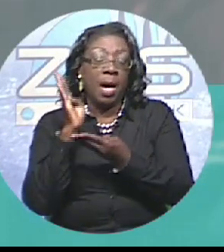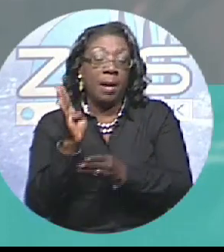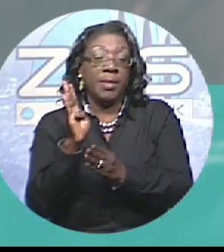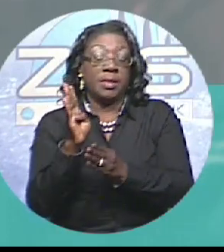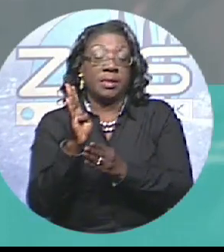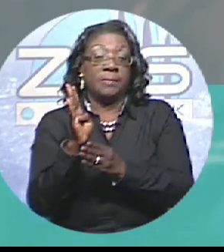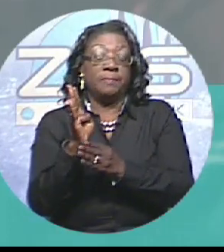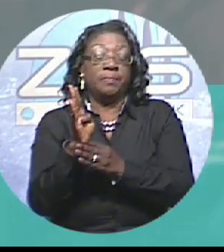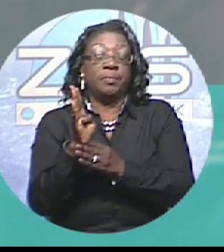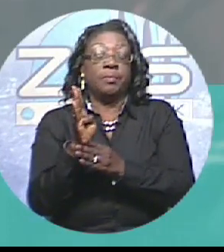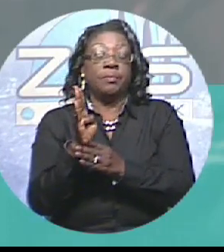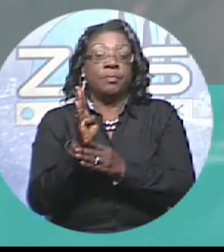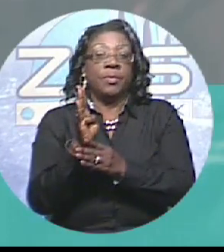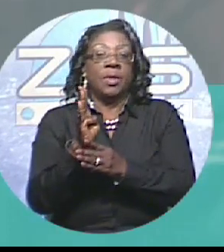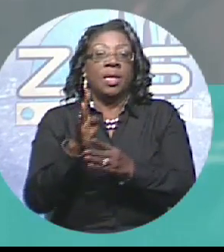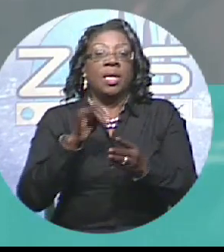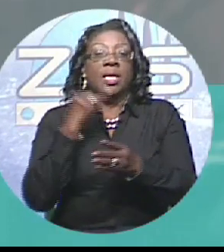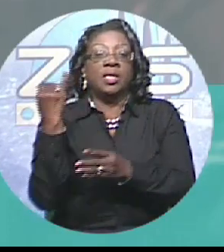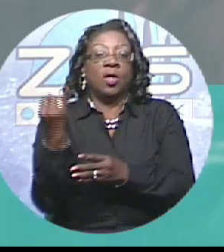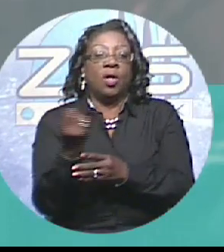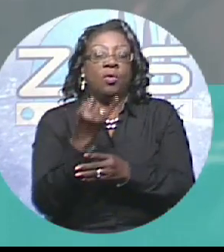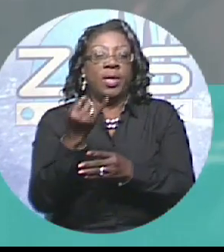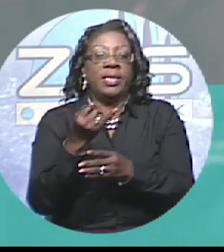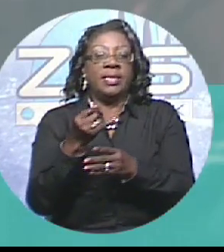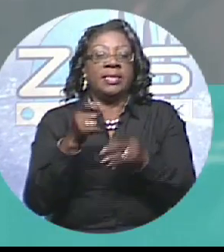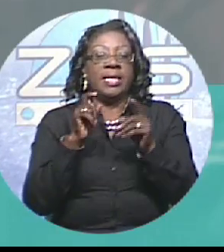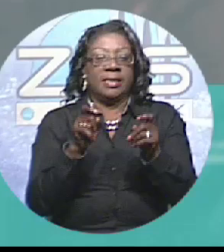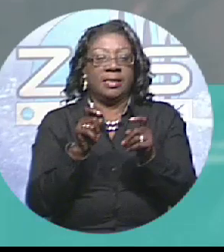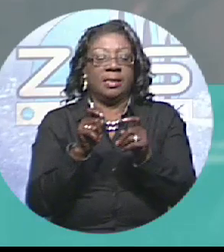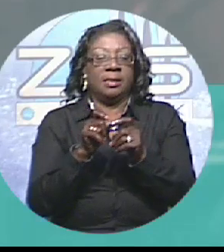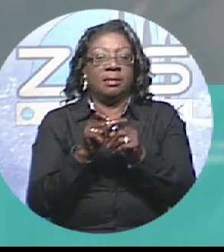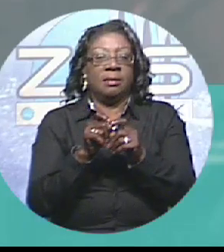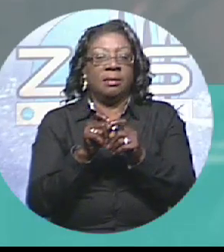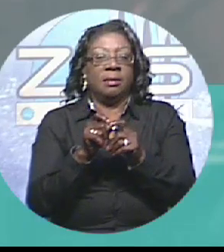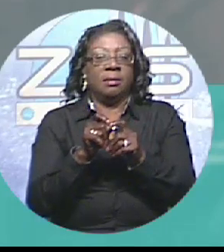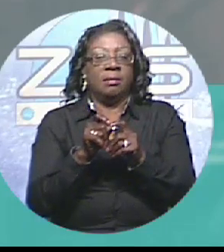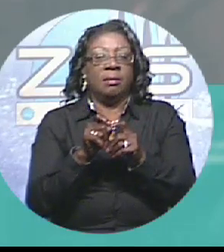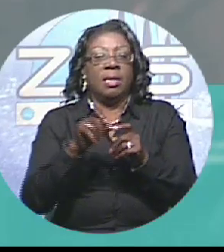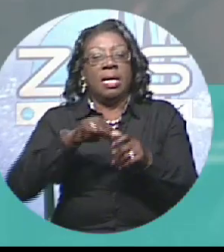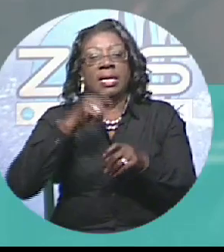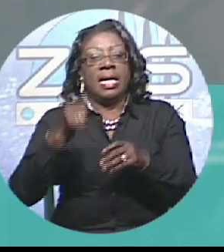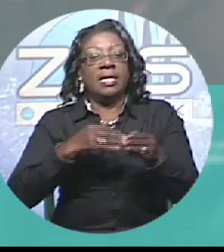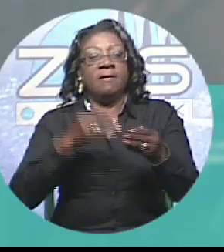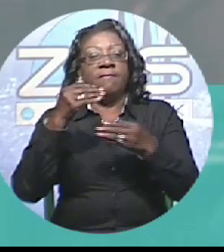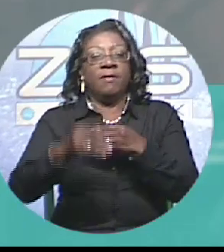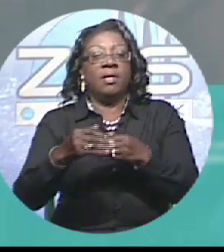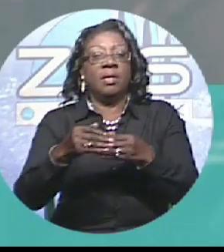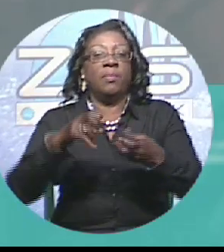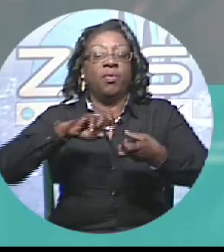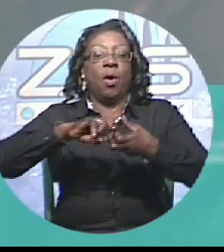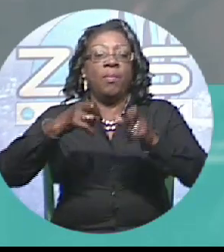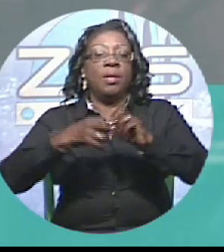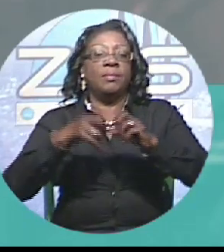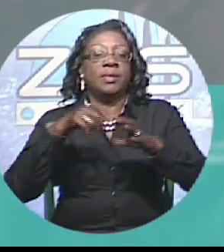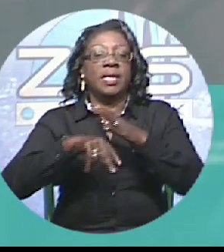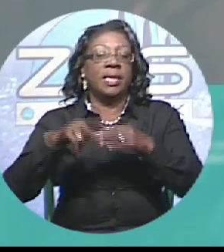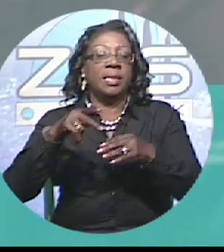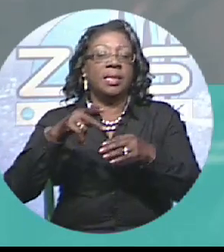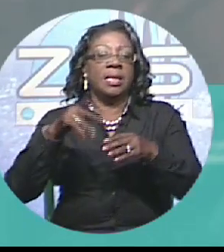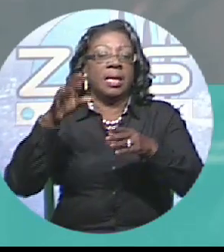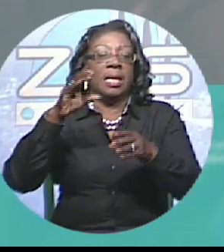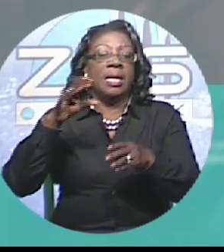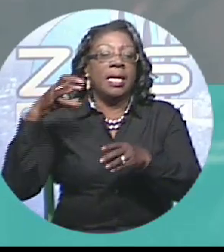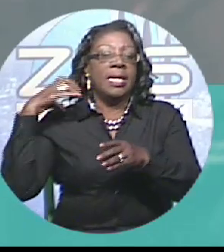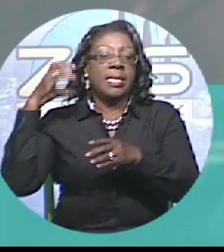come to the Bahamas, is already tentative. And any further disorder in Port-au-Prince does